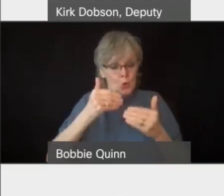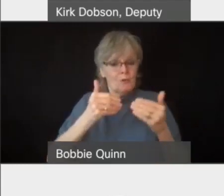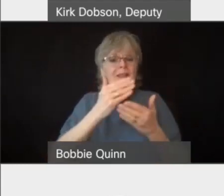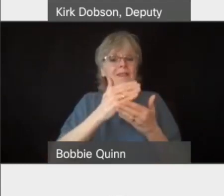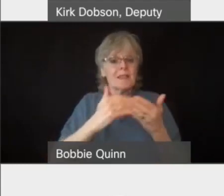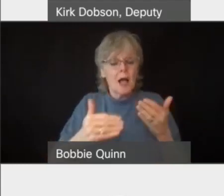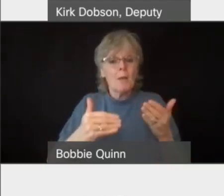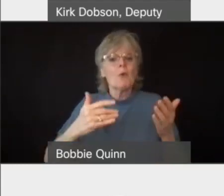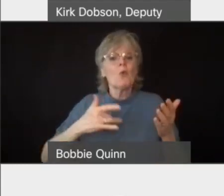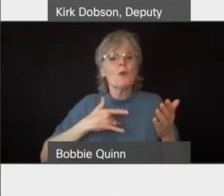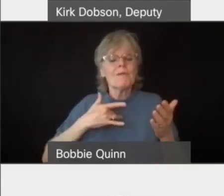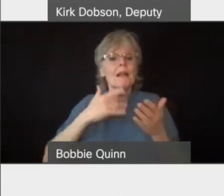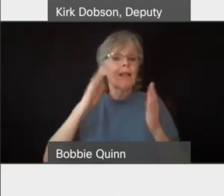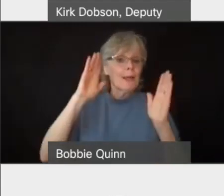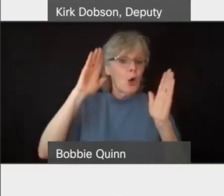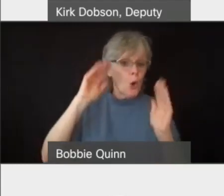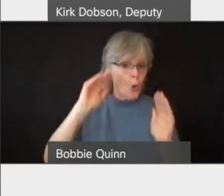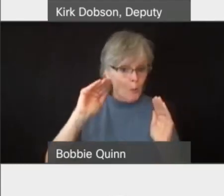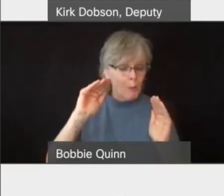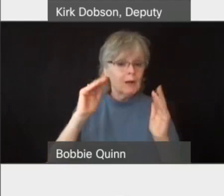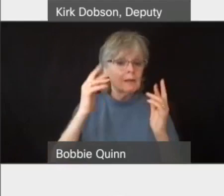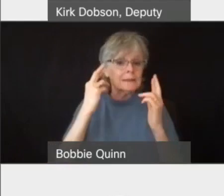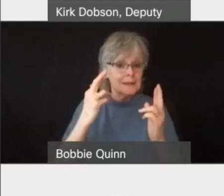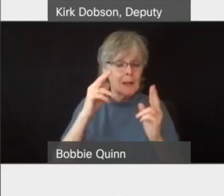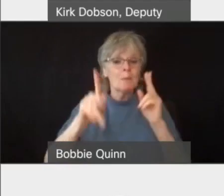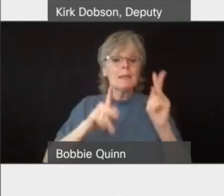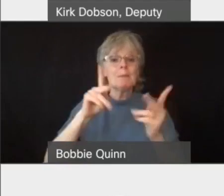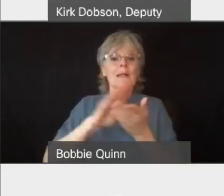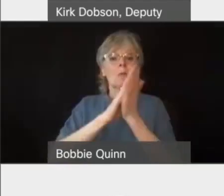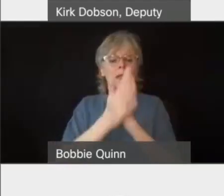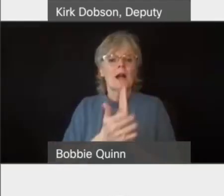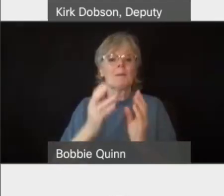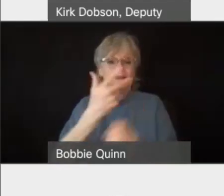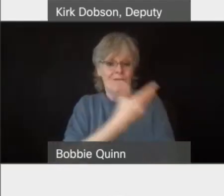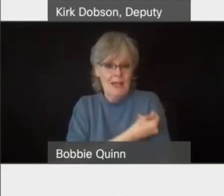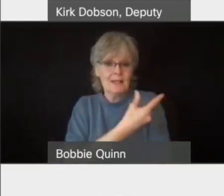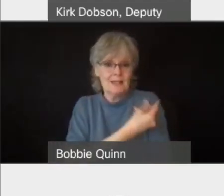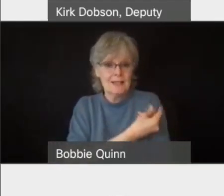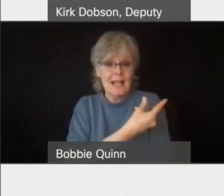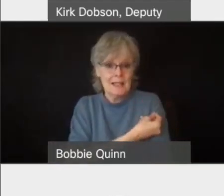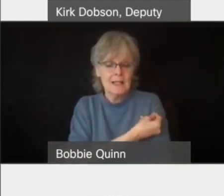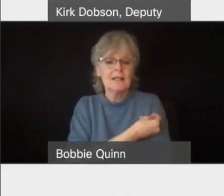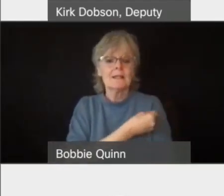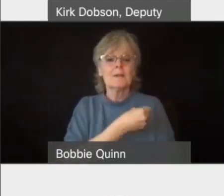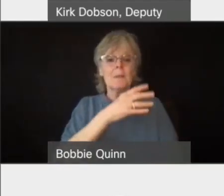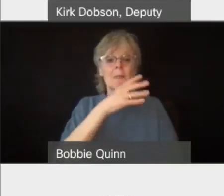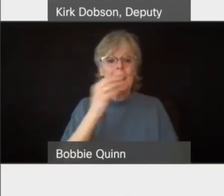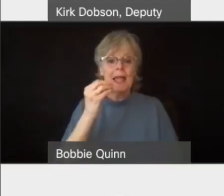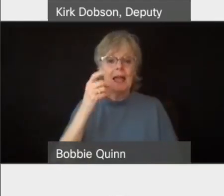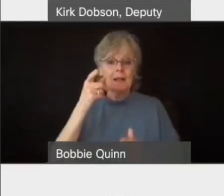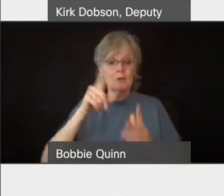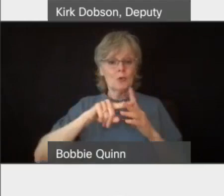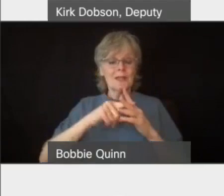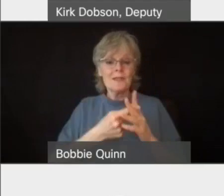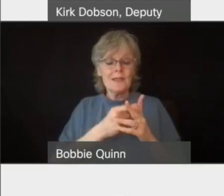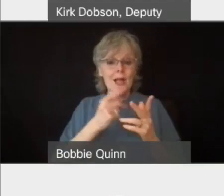feeling some sense of hope as people are becoming vaccinated, and you can begin to see